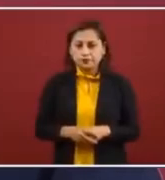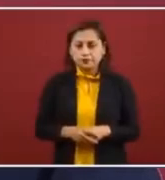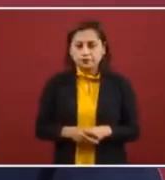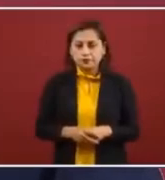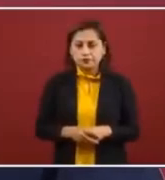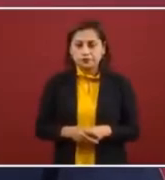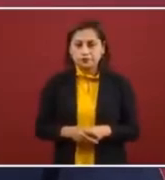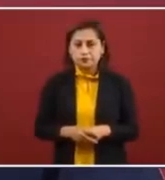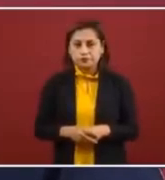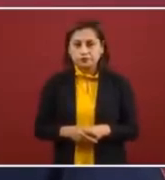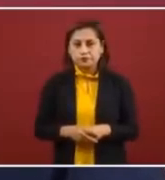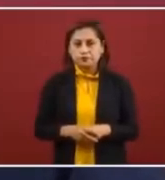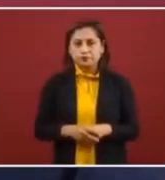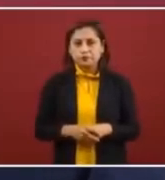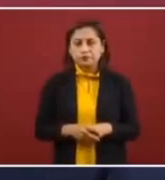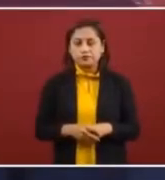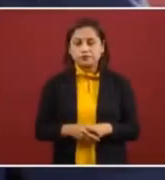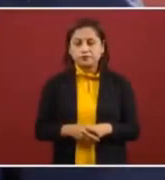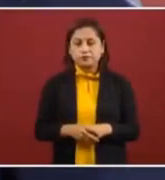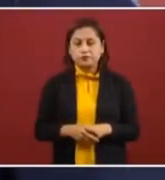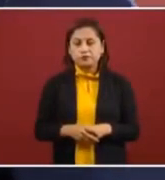in order to apply